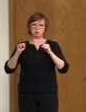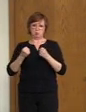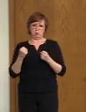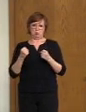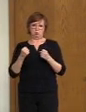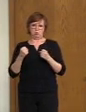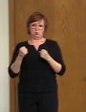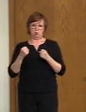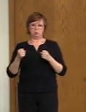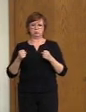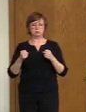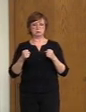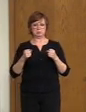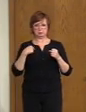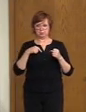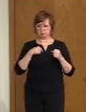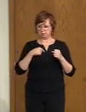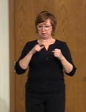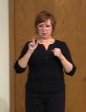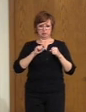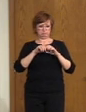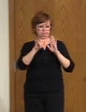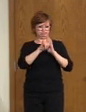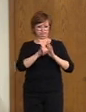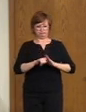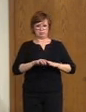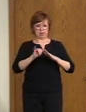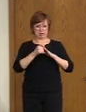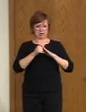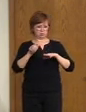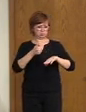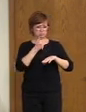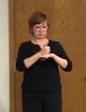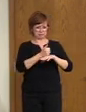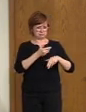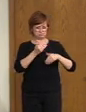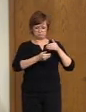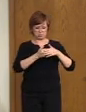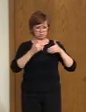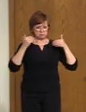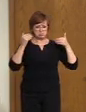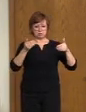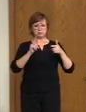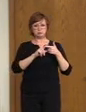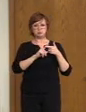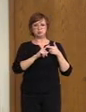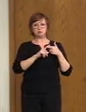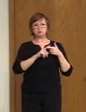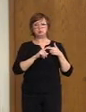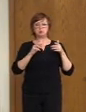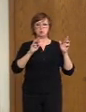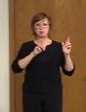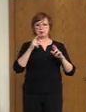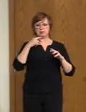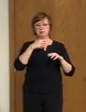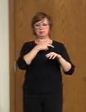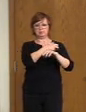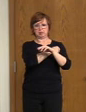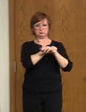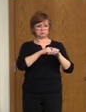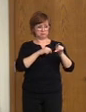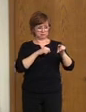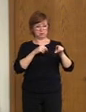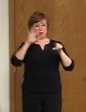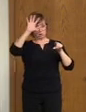how we distribute that safely across the province so that we can take the advantage of the vaccine as soon as possible. So there there are freezer and